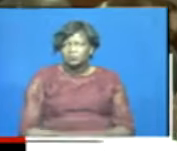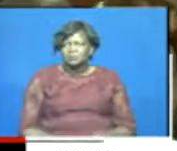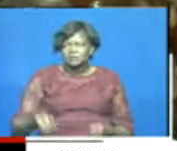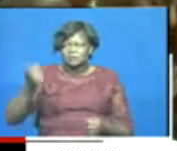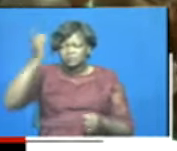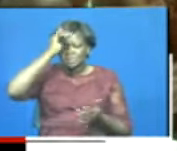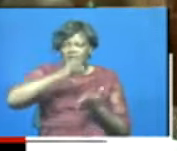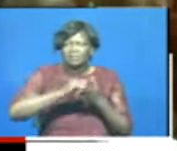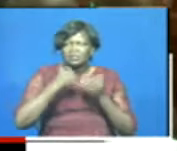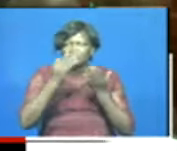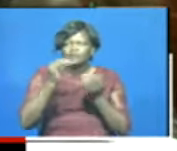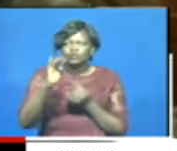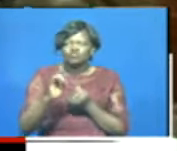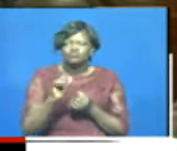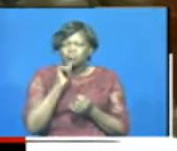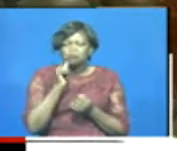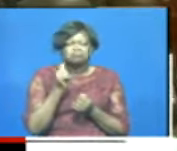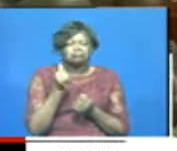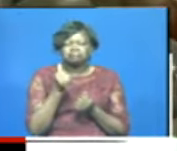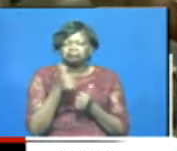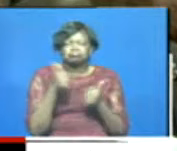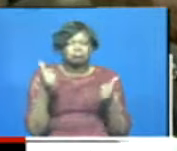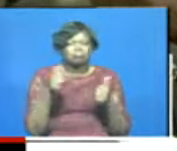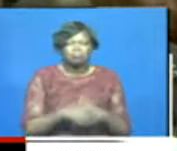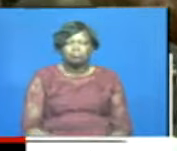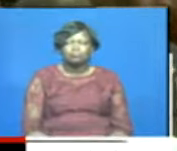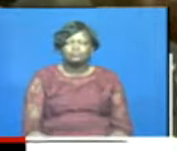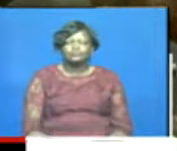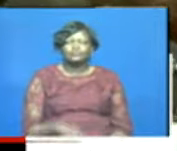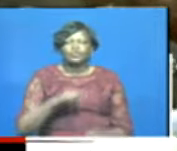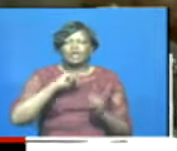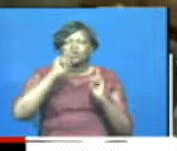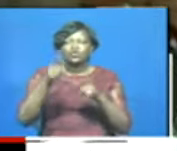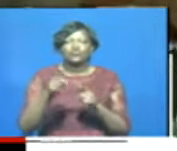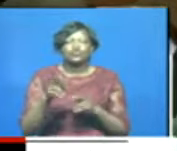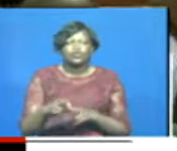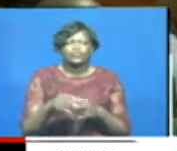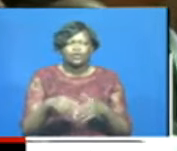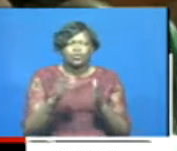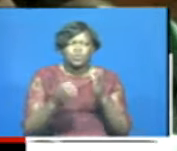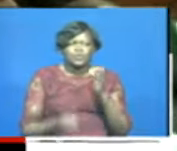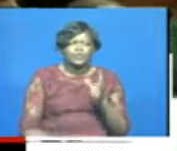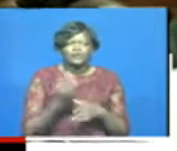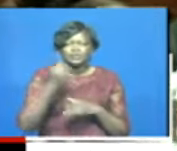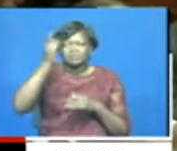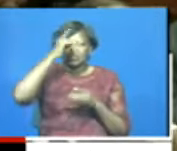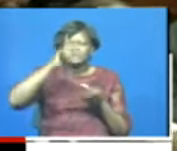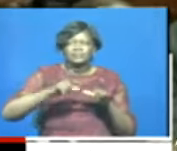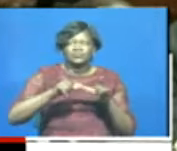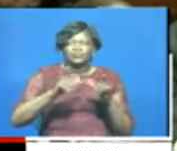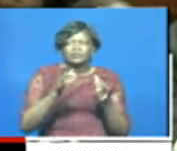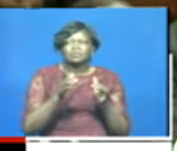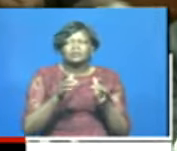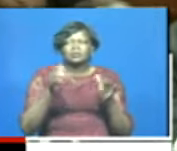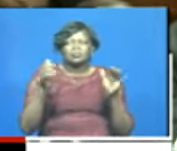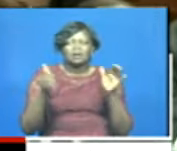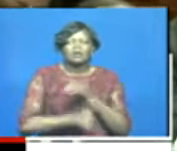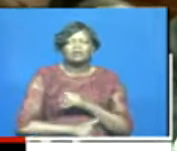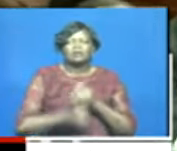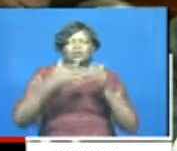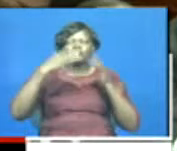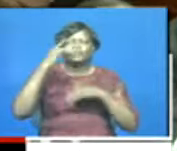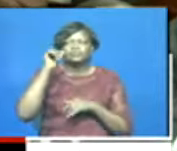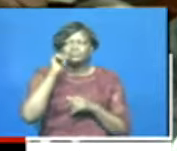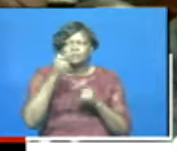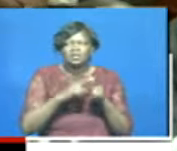to IEBC is not authentic. You can easily go to River Road here and produce a degree certificate under the University of London, and